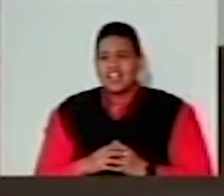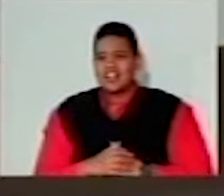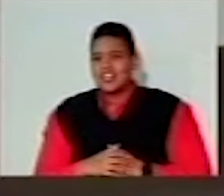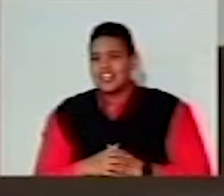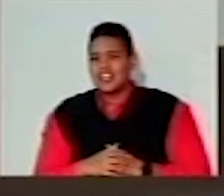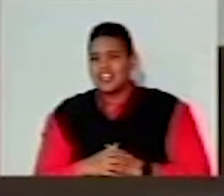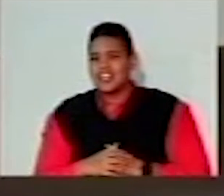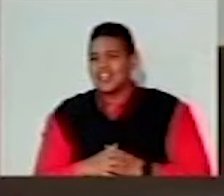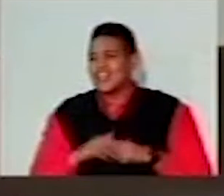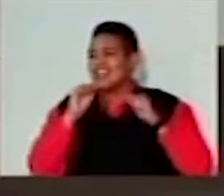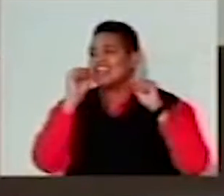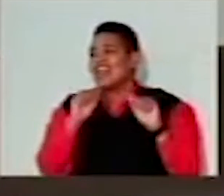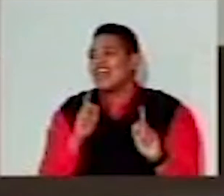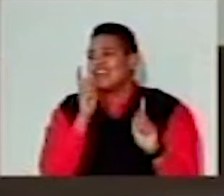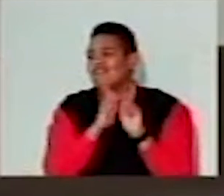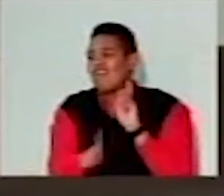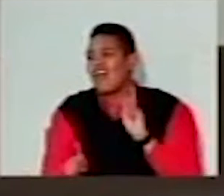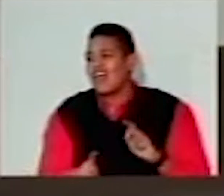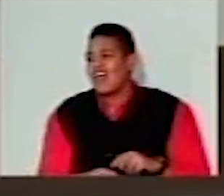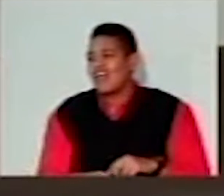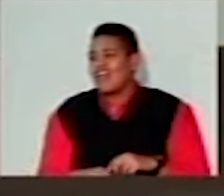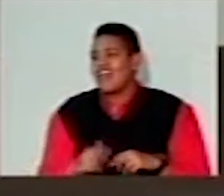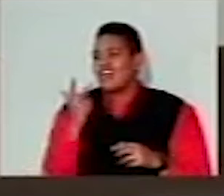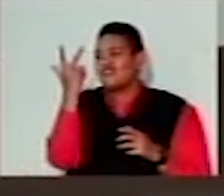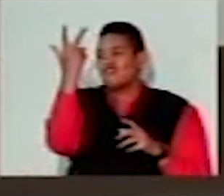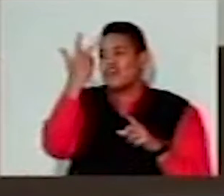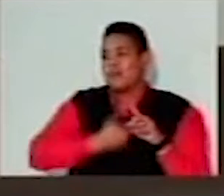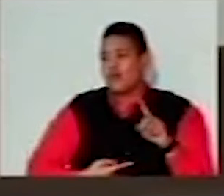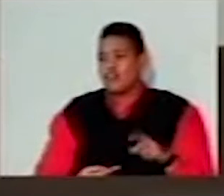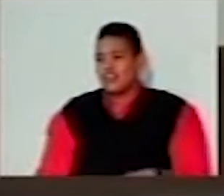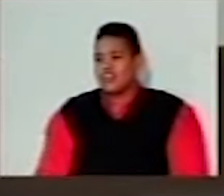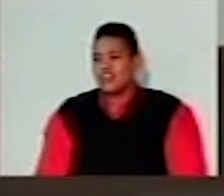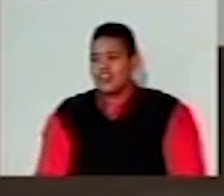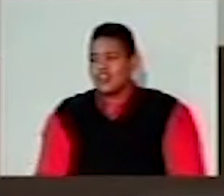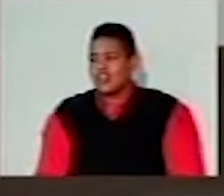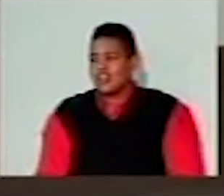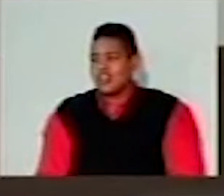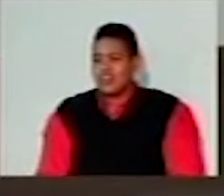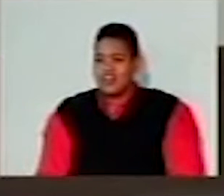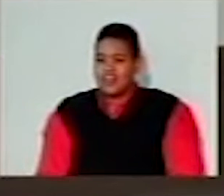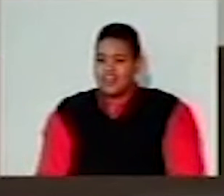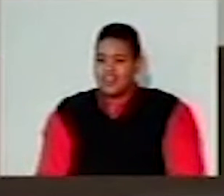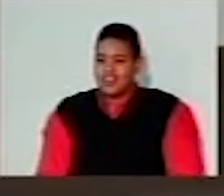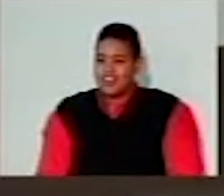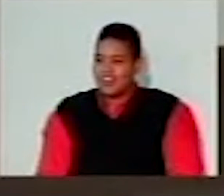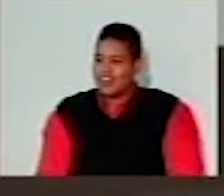you must be able to get your divorce within 3 months.